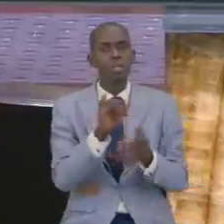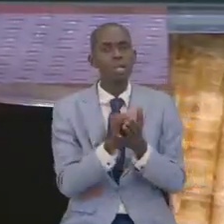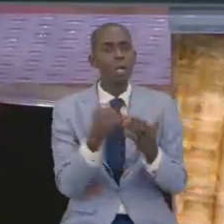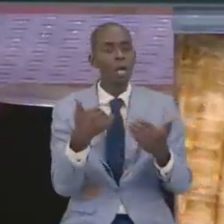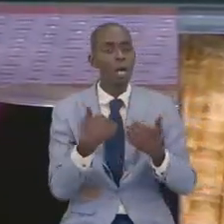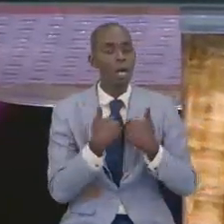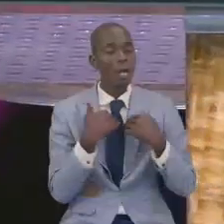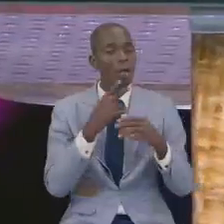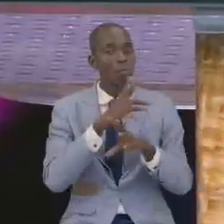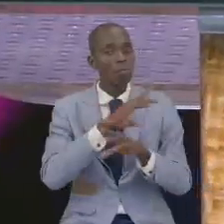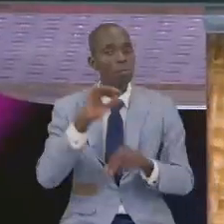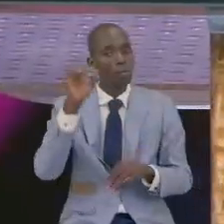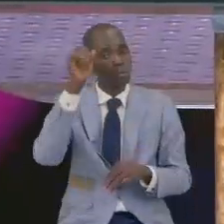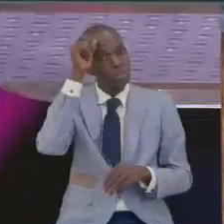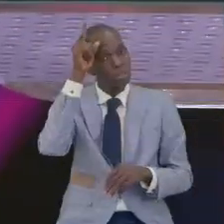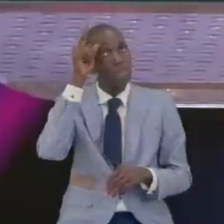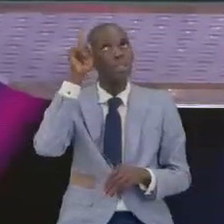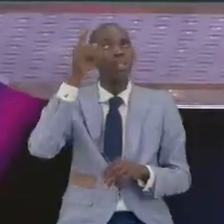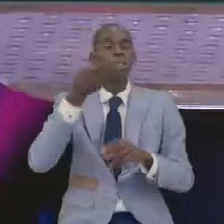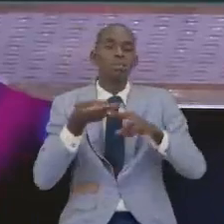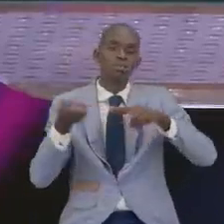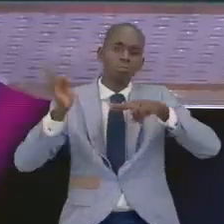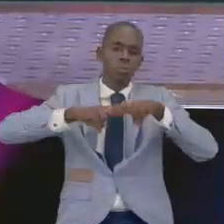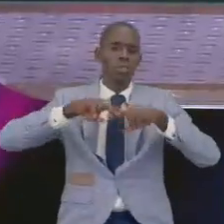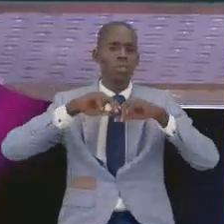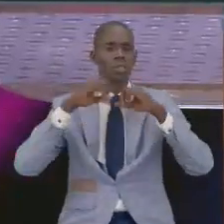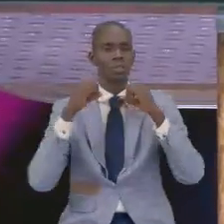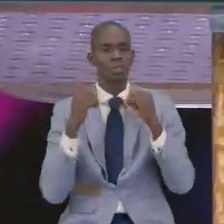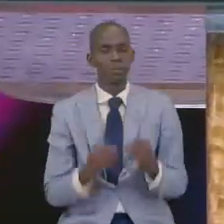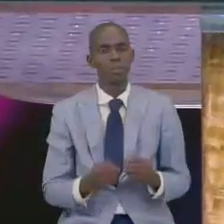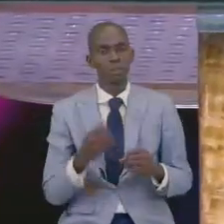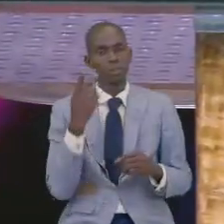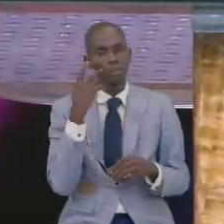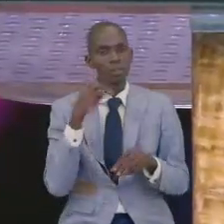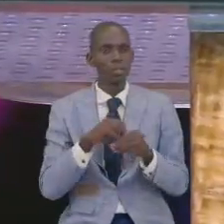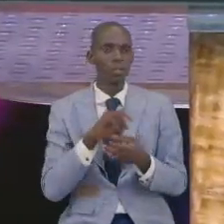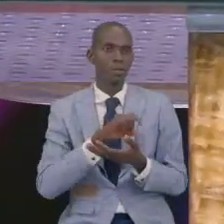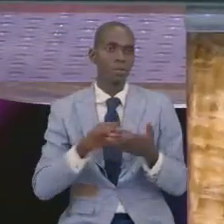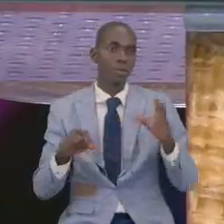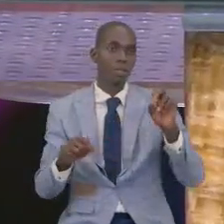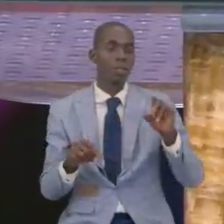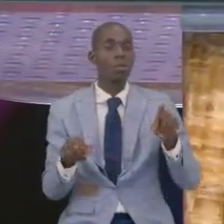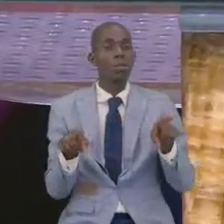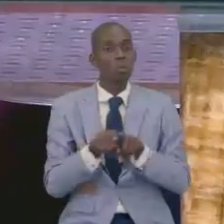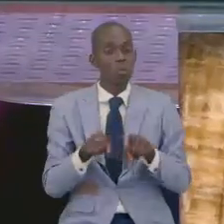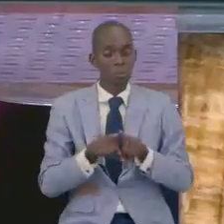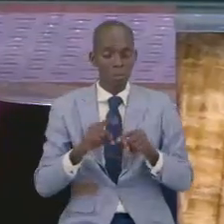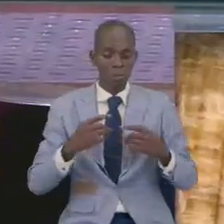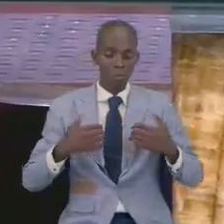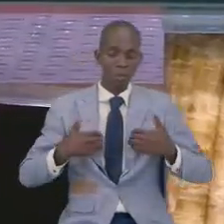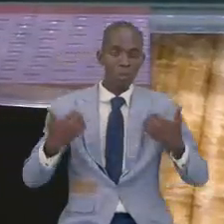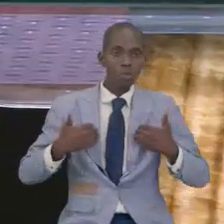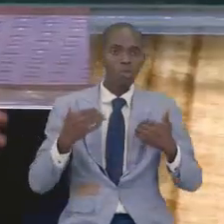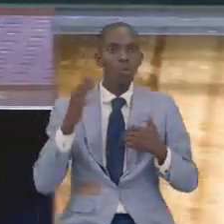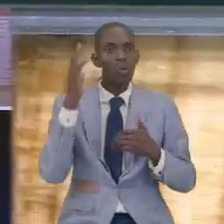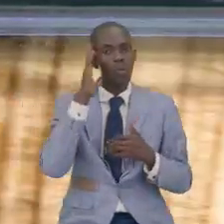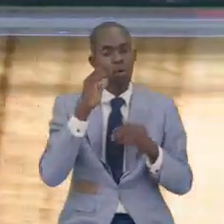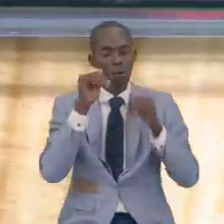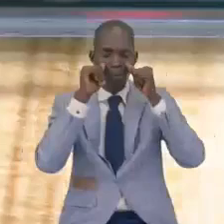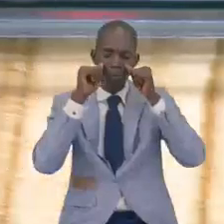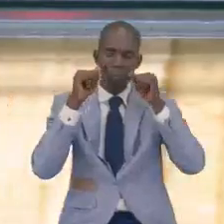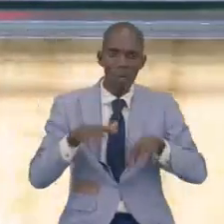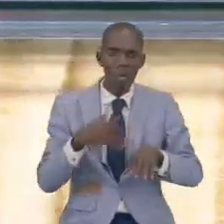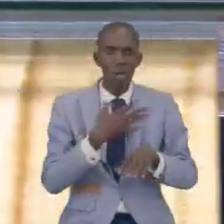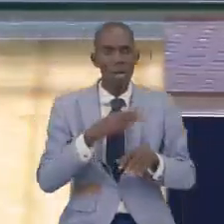he increases strength. Then in verse 30, it says, even the youth shall faint and be weary, and